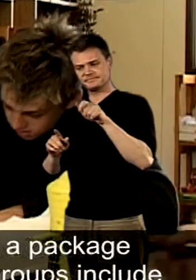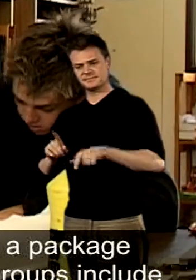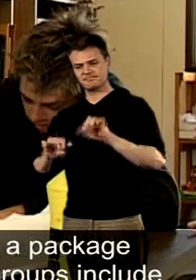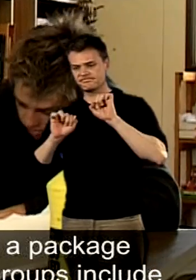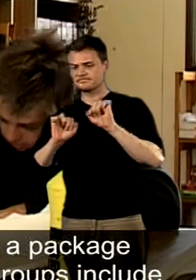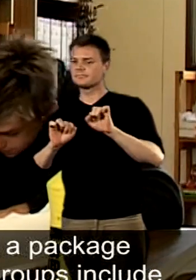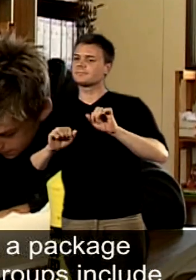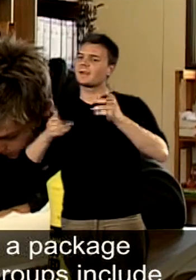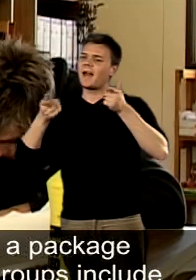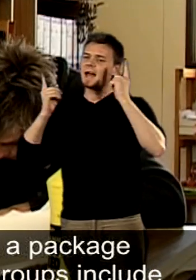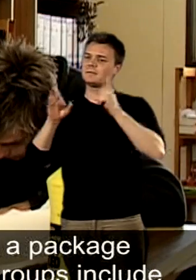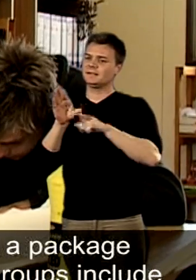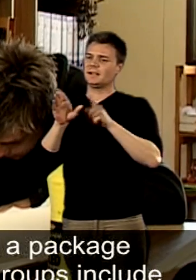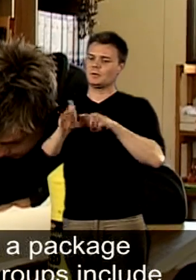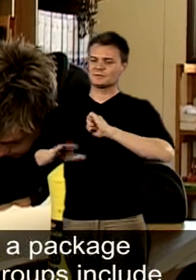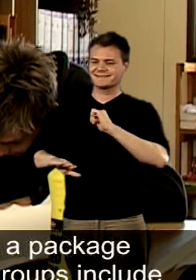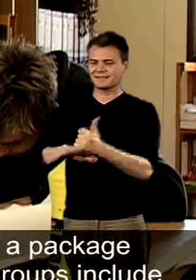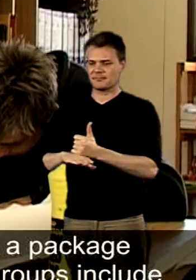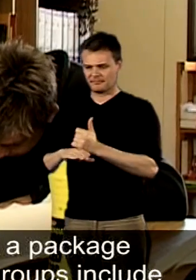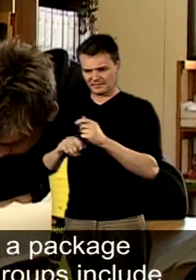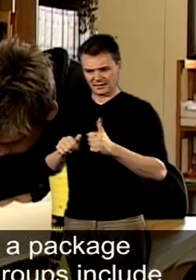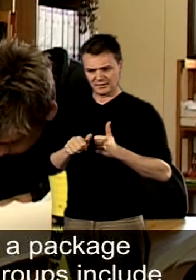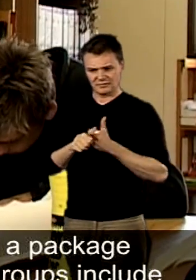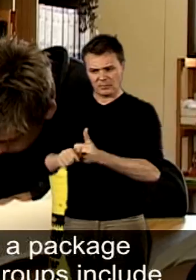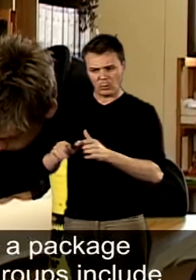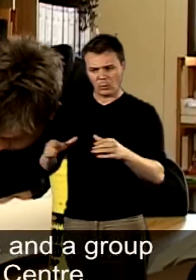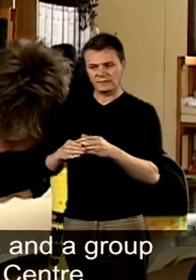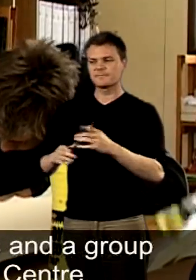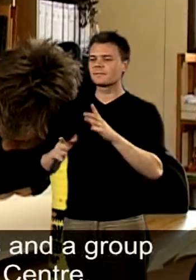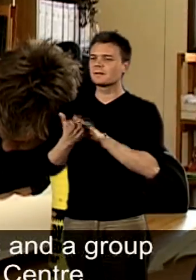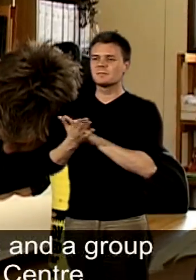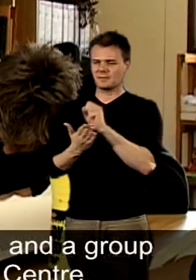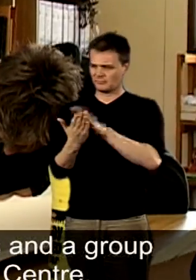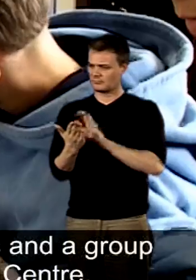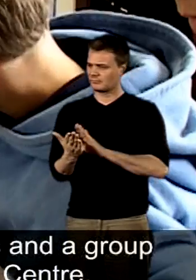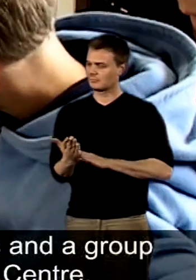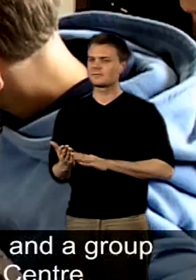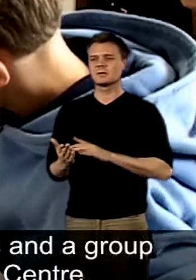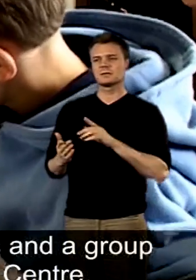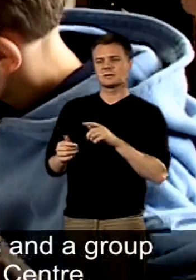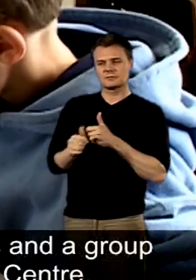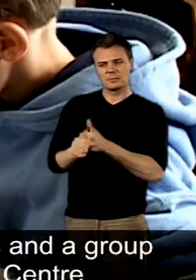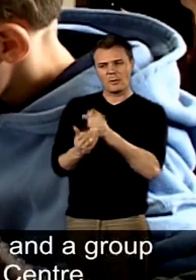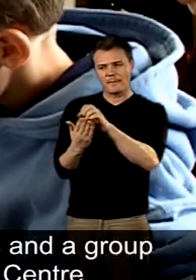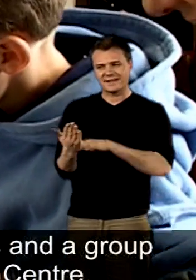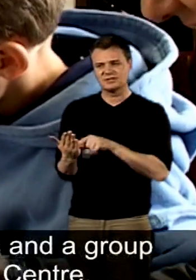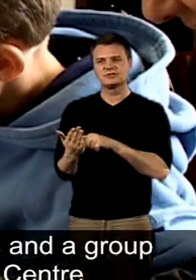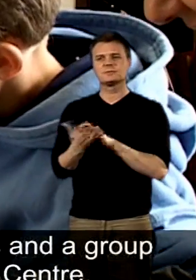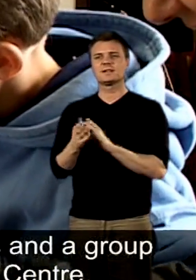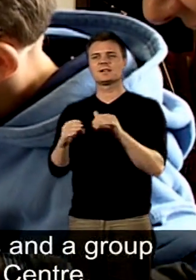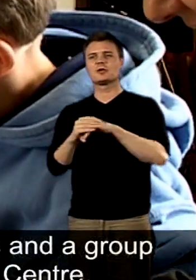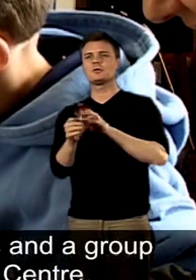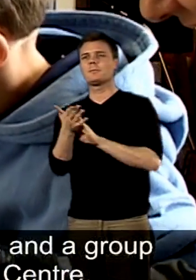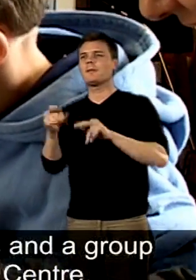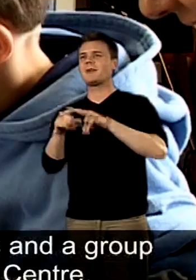family support group and a package of support will be planned. These groups include parents, staff and outside agencies, and a